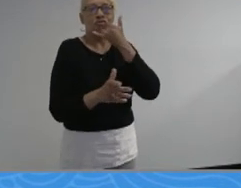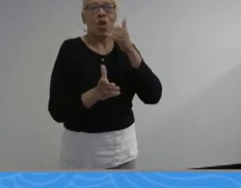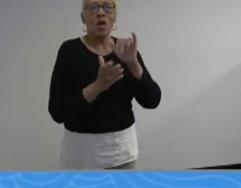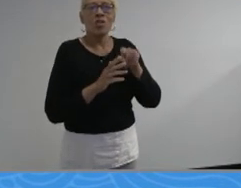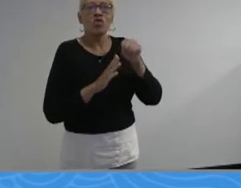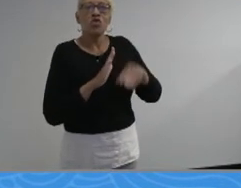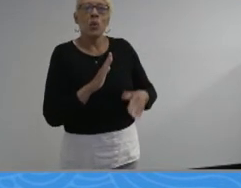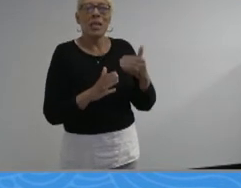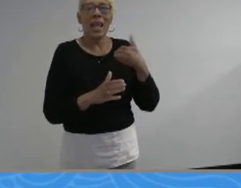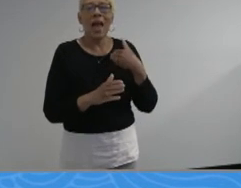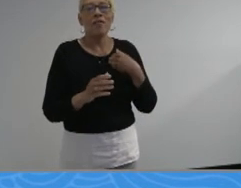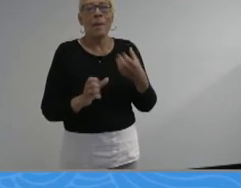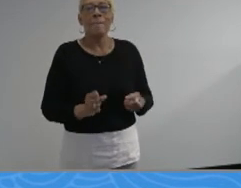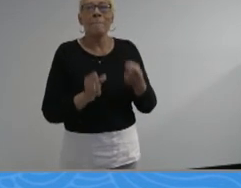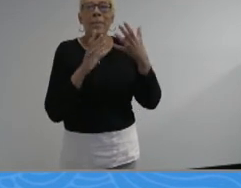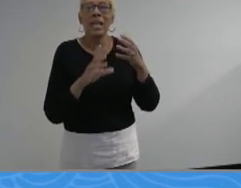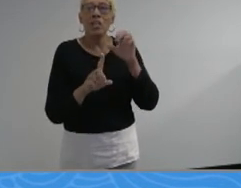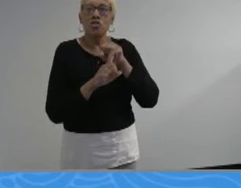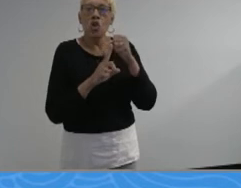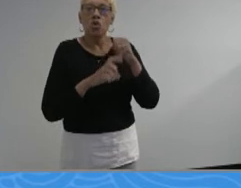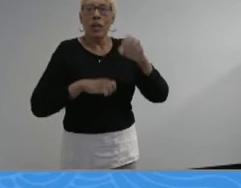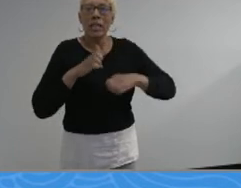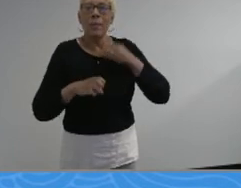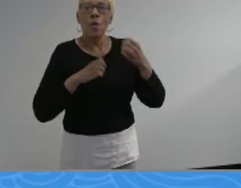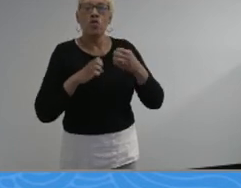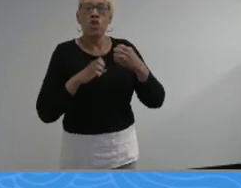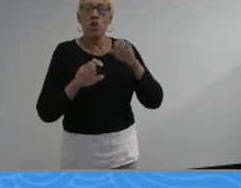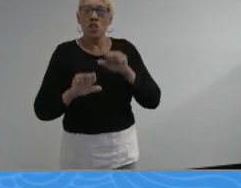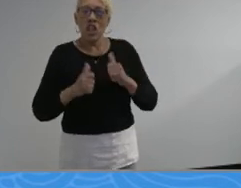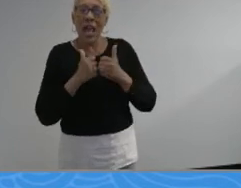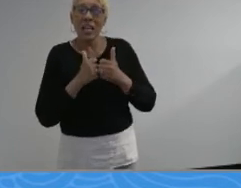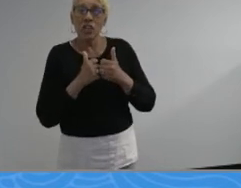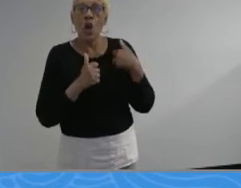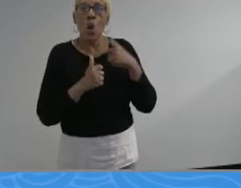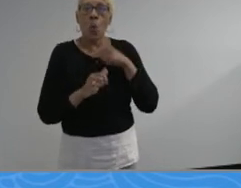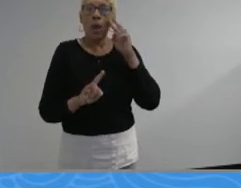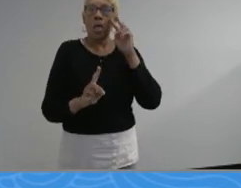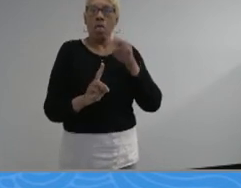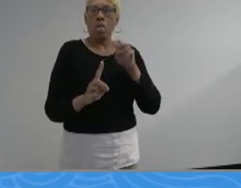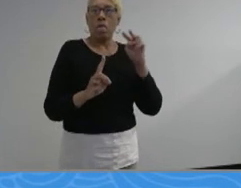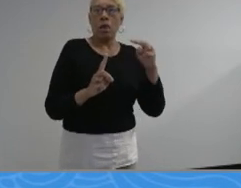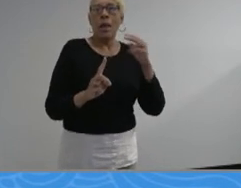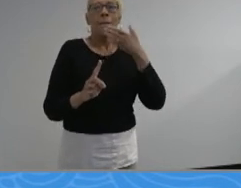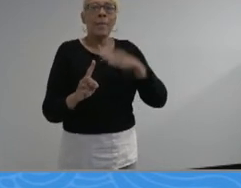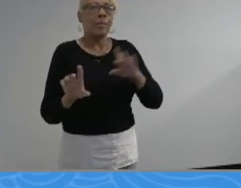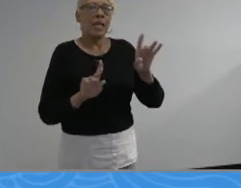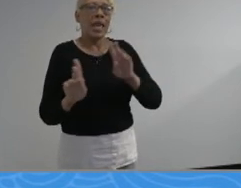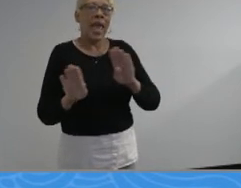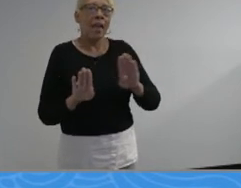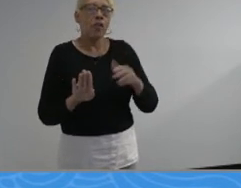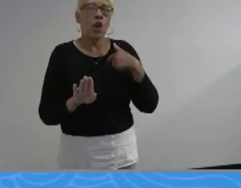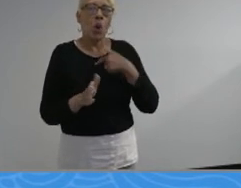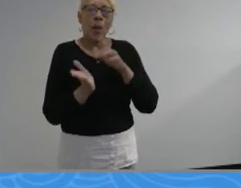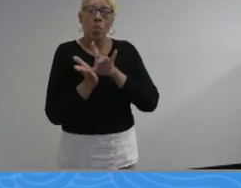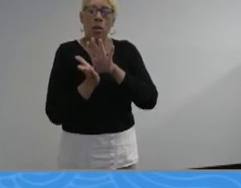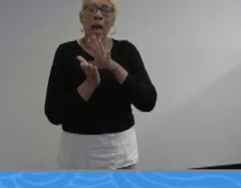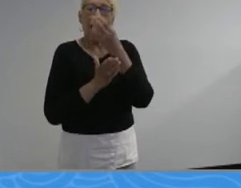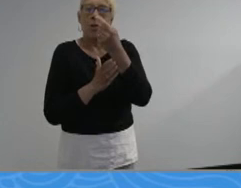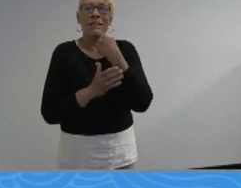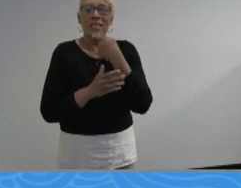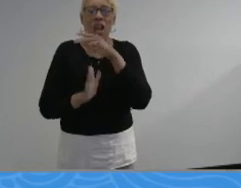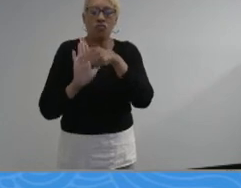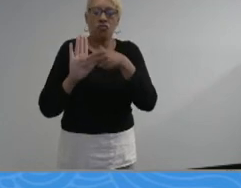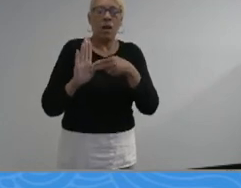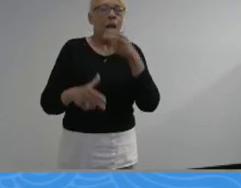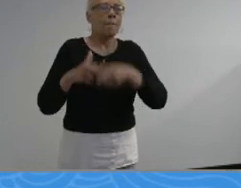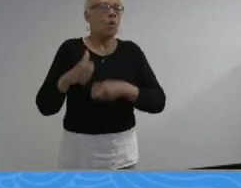many social emotional challenges to be bad behavior. And then we begin to push those students out and we begin to label those students as being problematic.